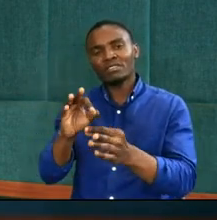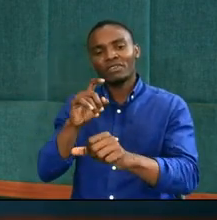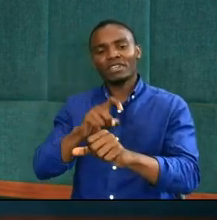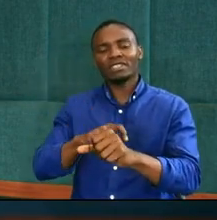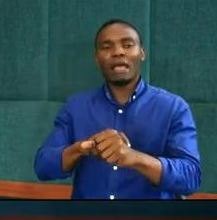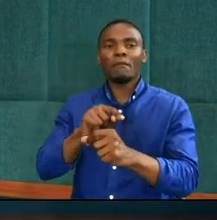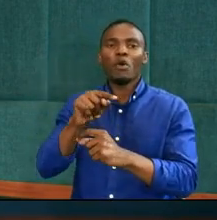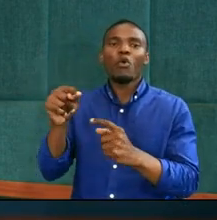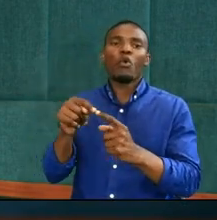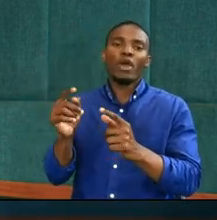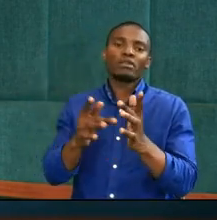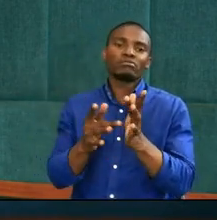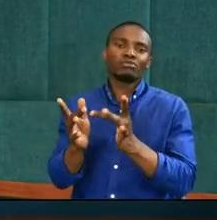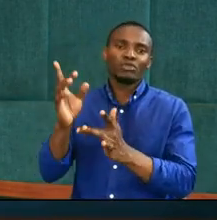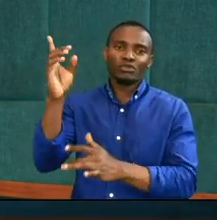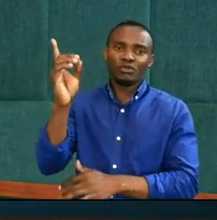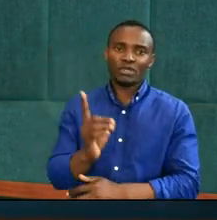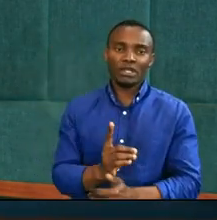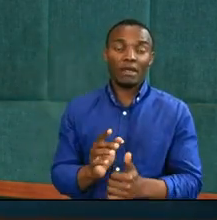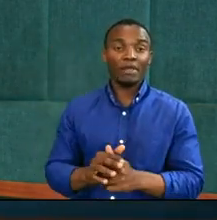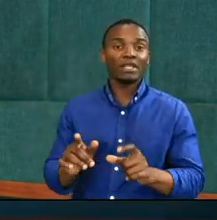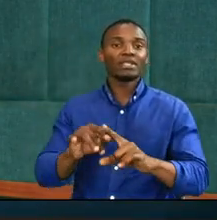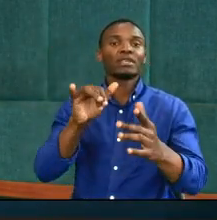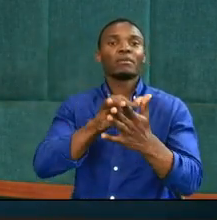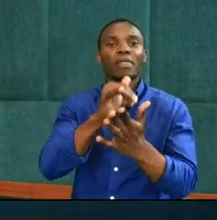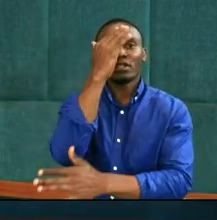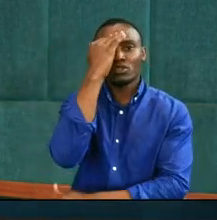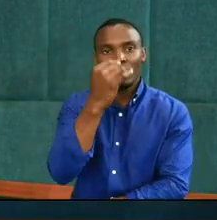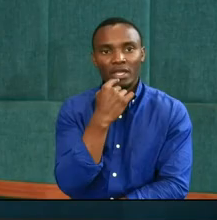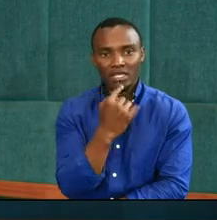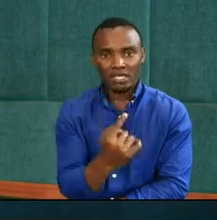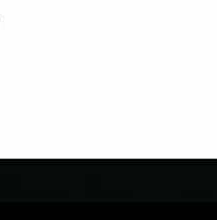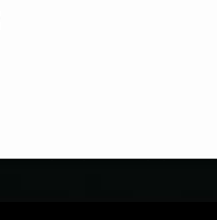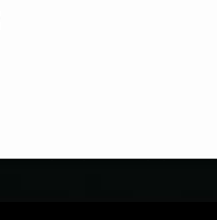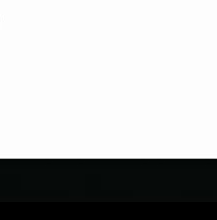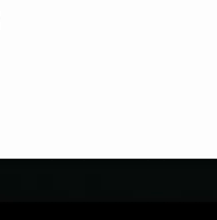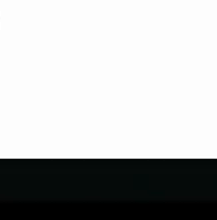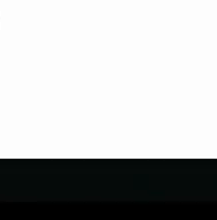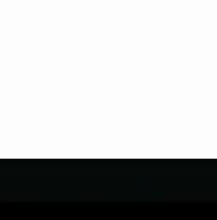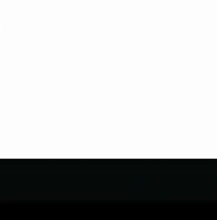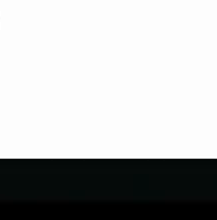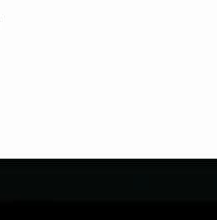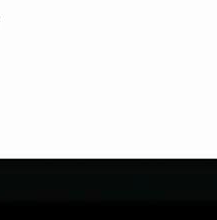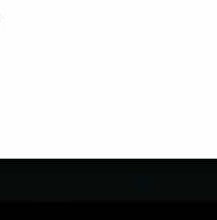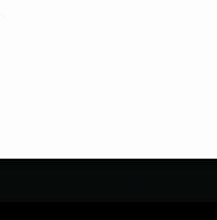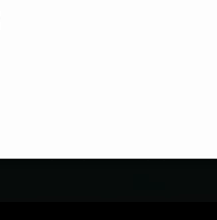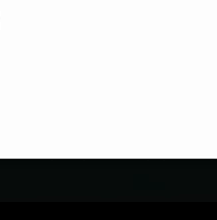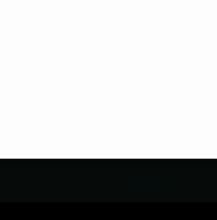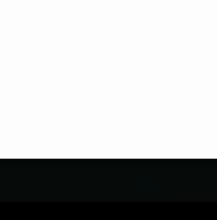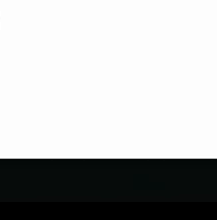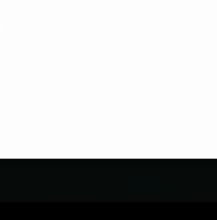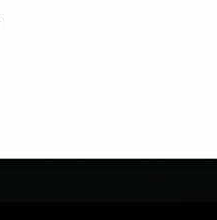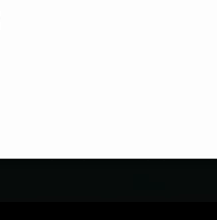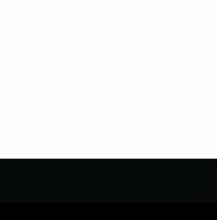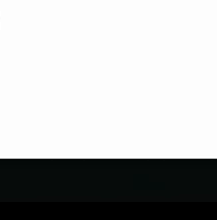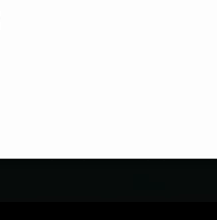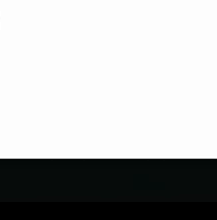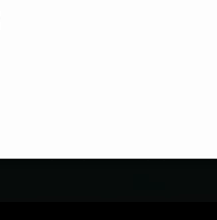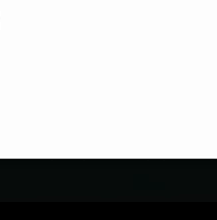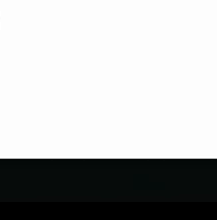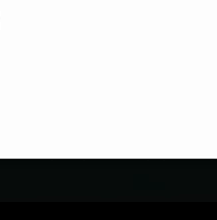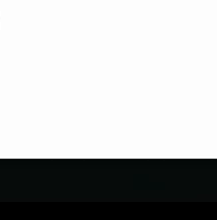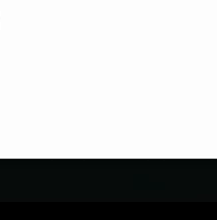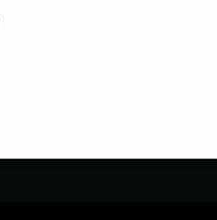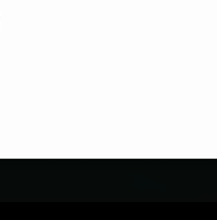when. And that's why he says, the only thing you need to be prepared for, the